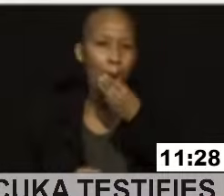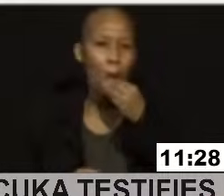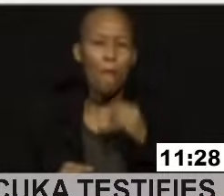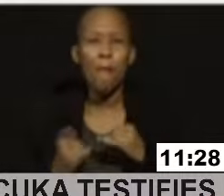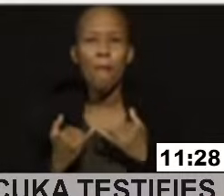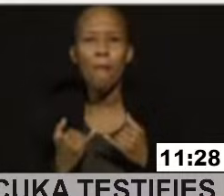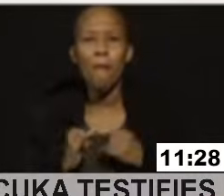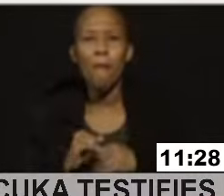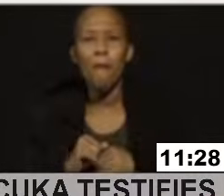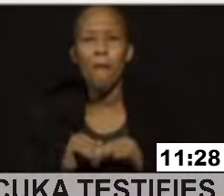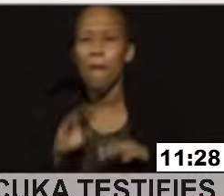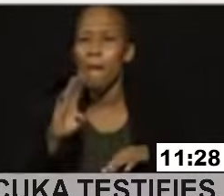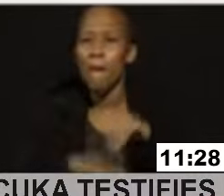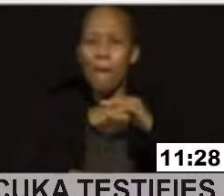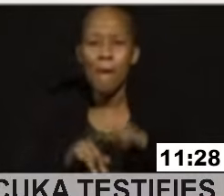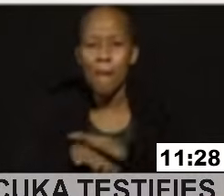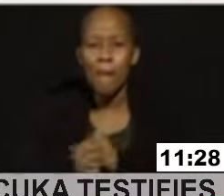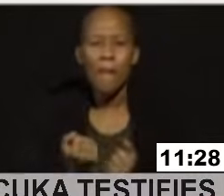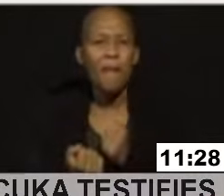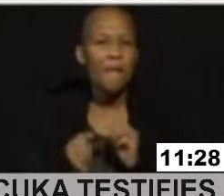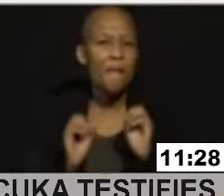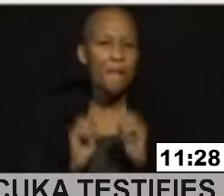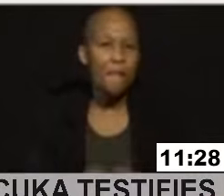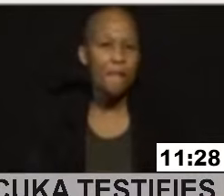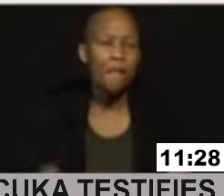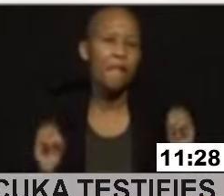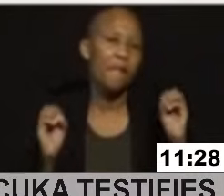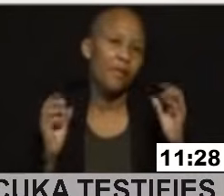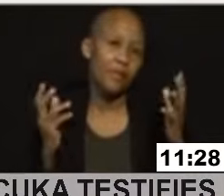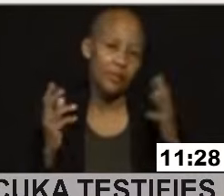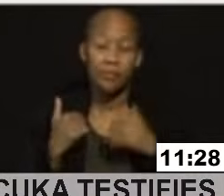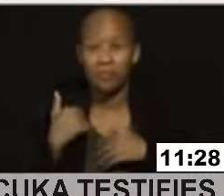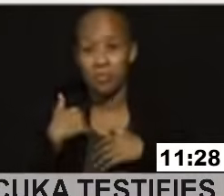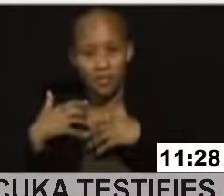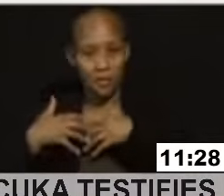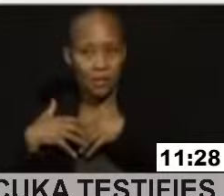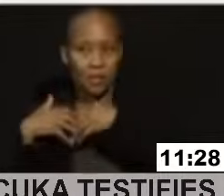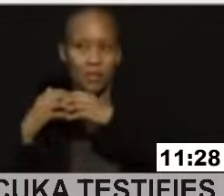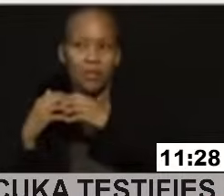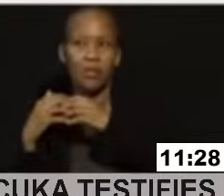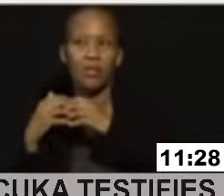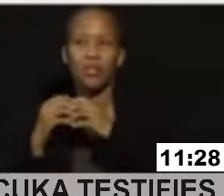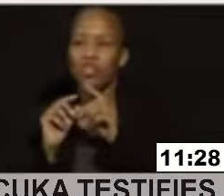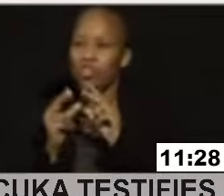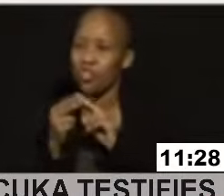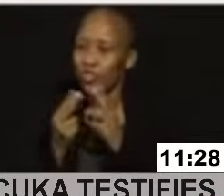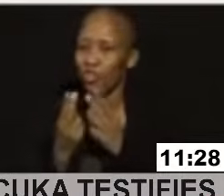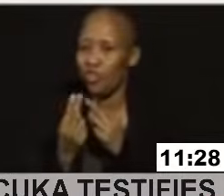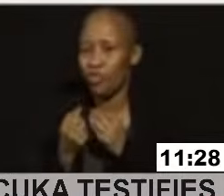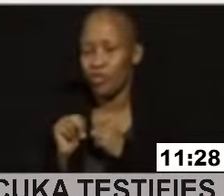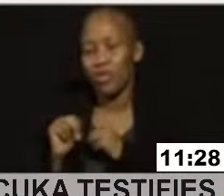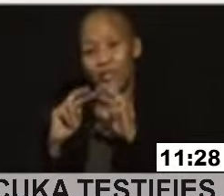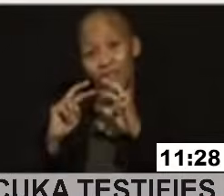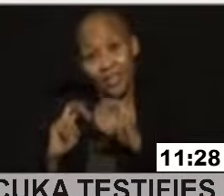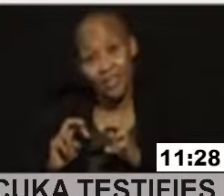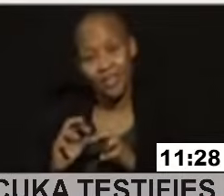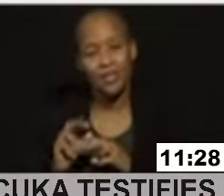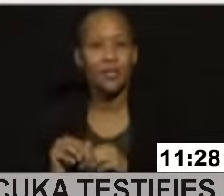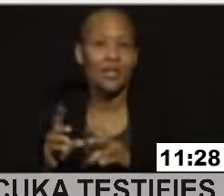prosecutions. And so I had to start a new unit called the Investigating Directorate on Organized Crime and